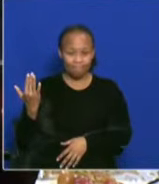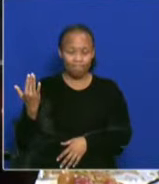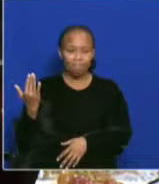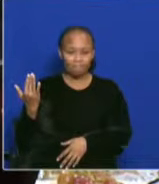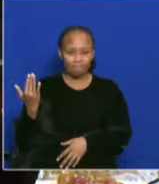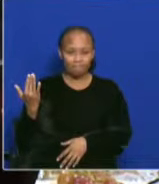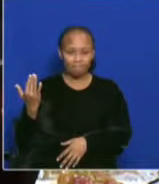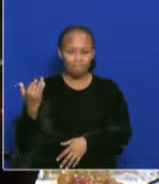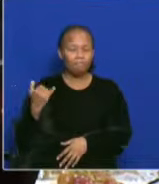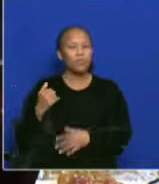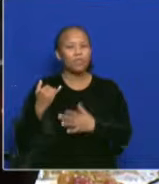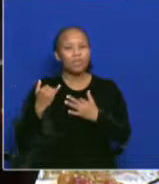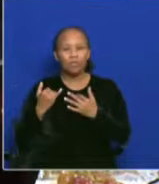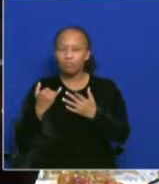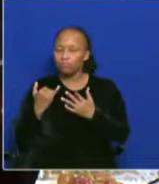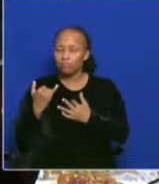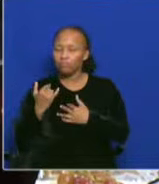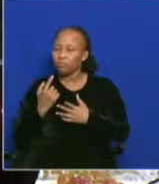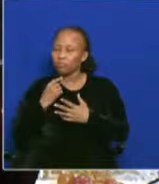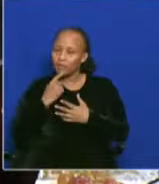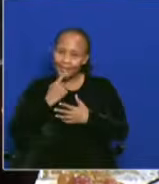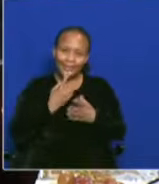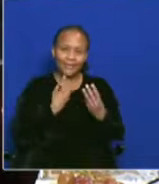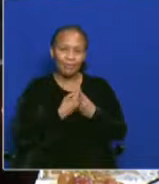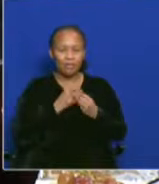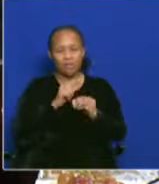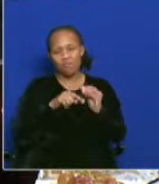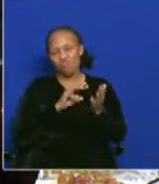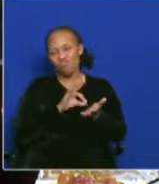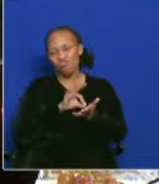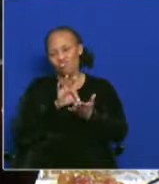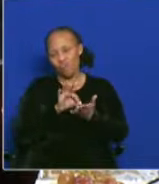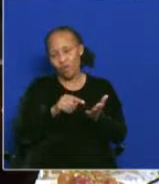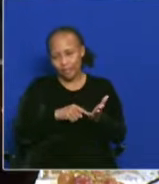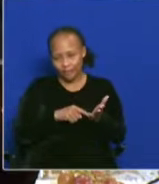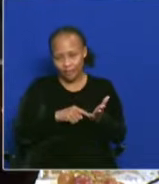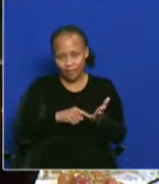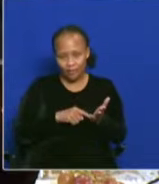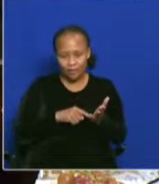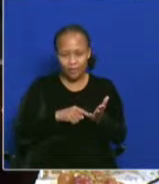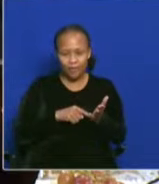contract. What he then does,